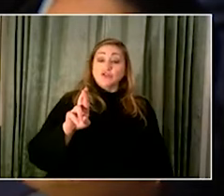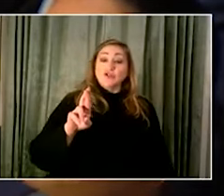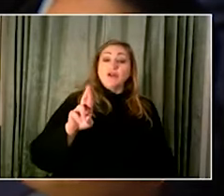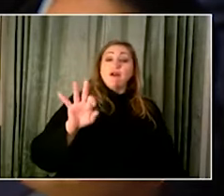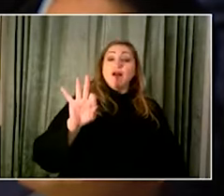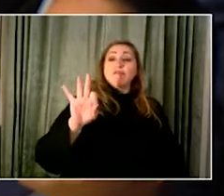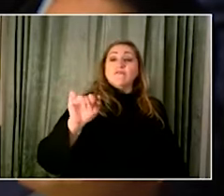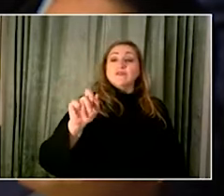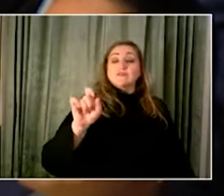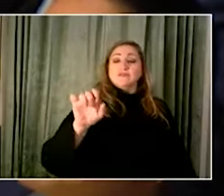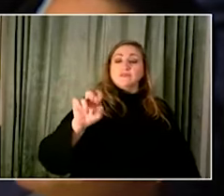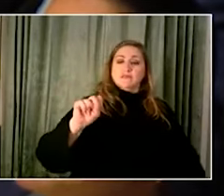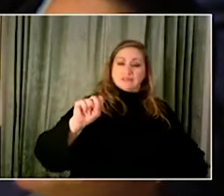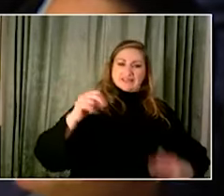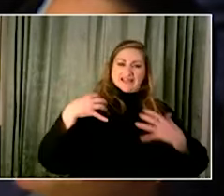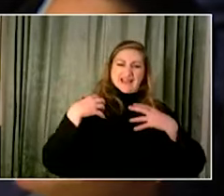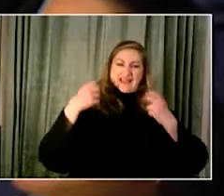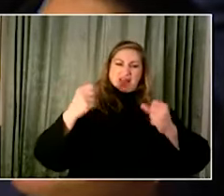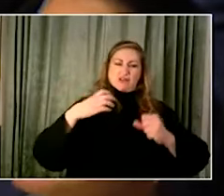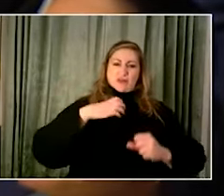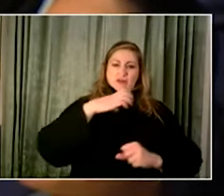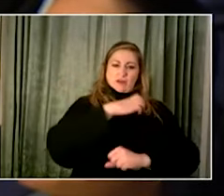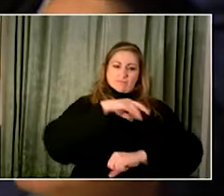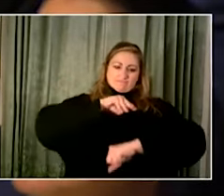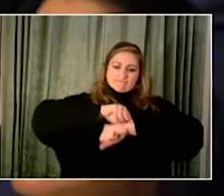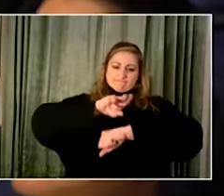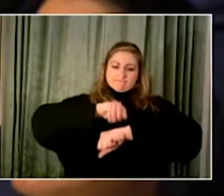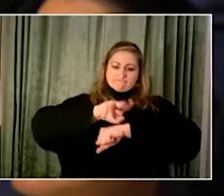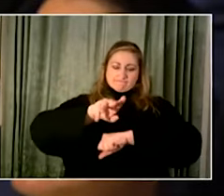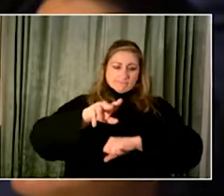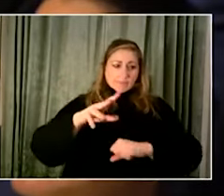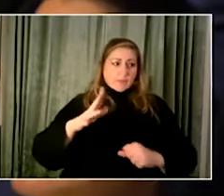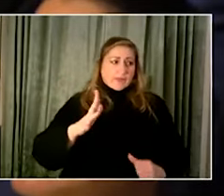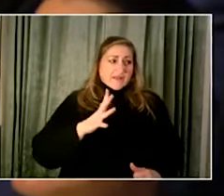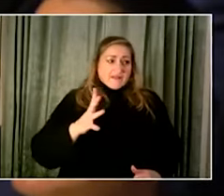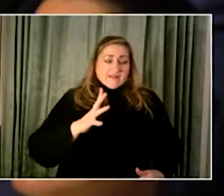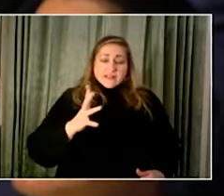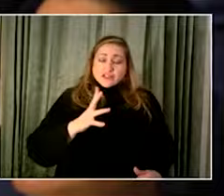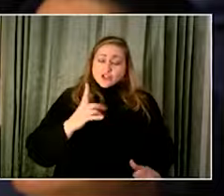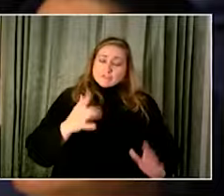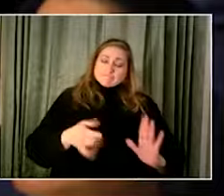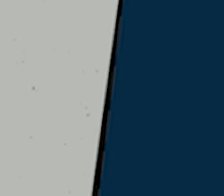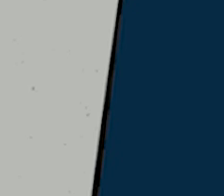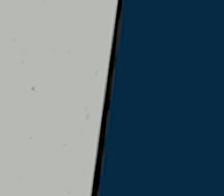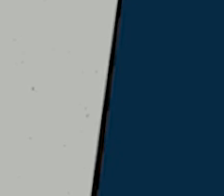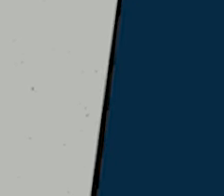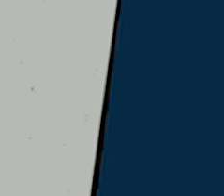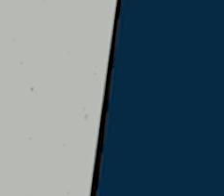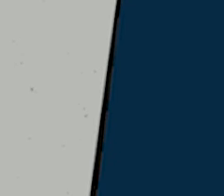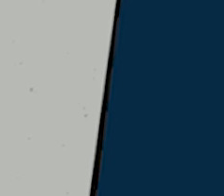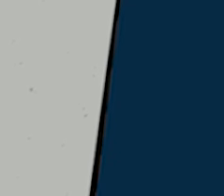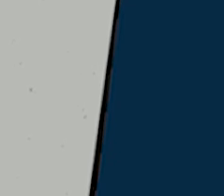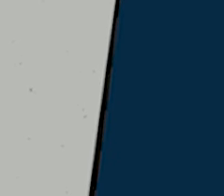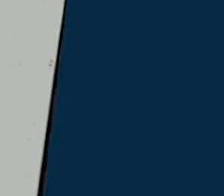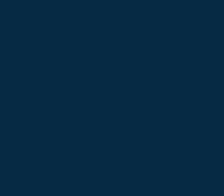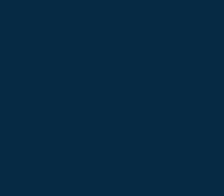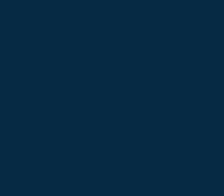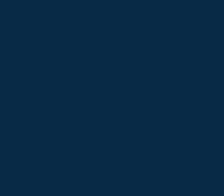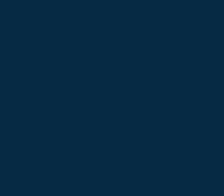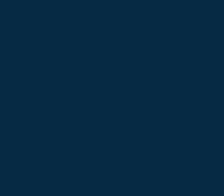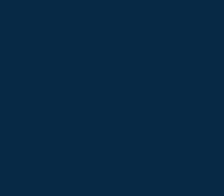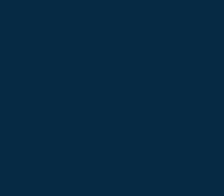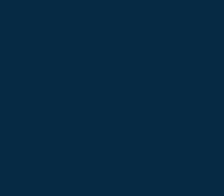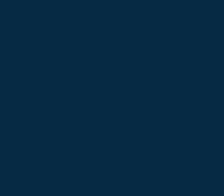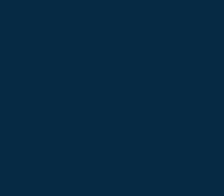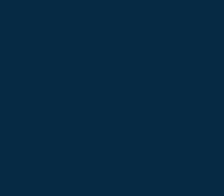issuing a health commissioner advisory, officially designated social media as a public health crisis hazard in New